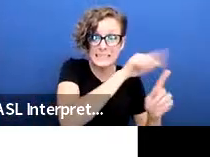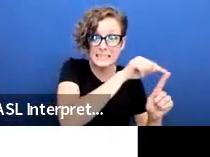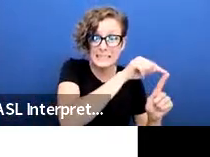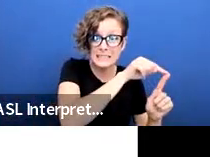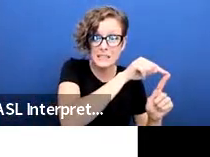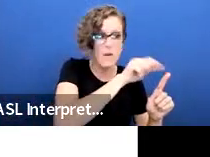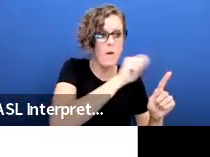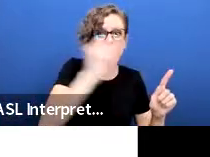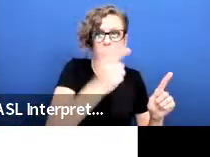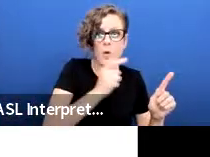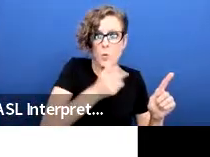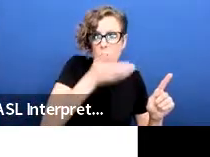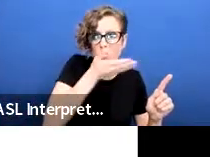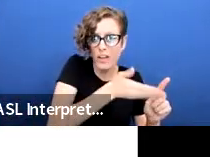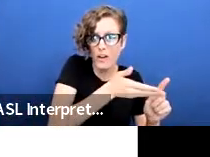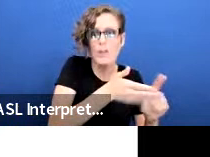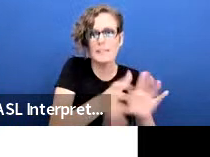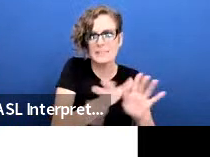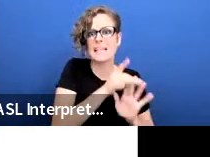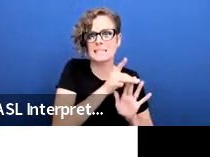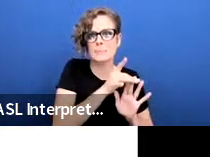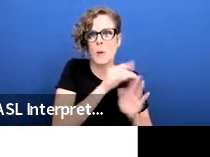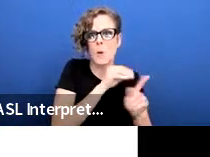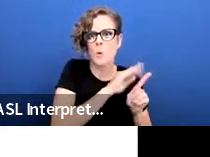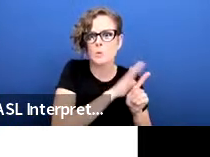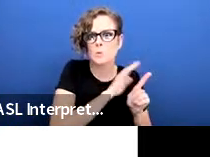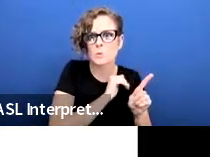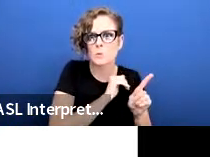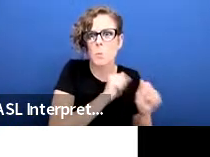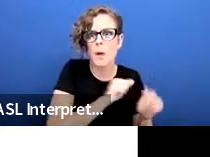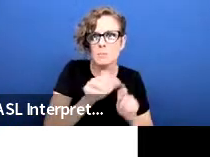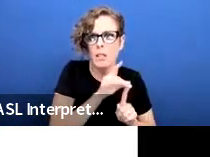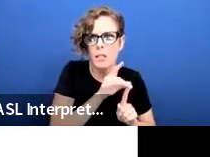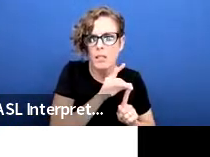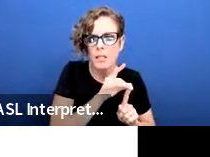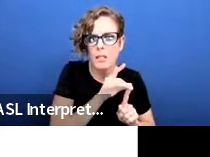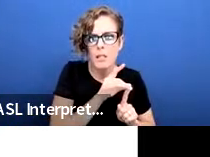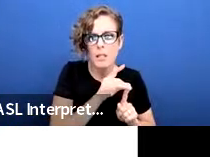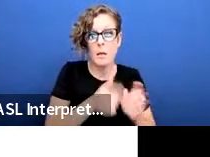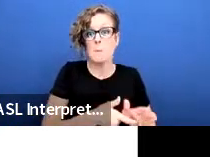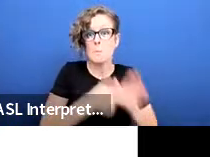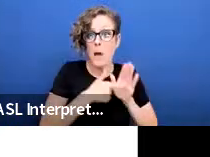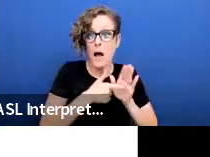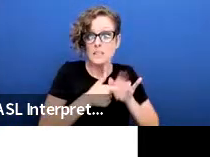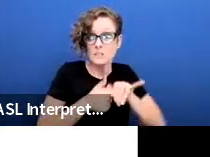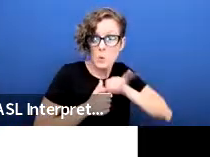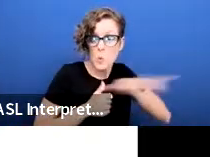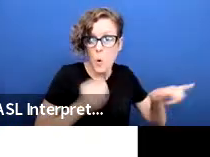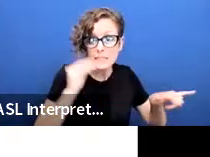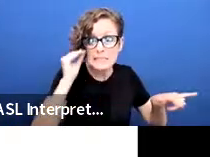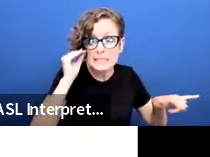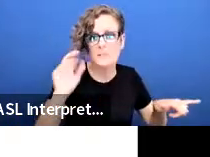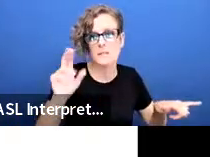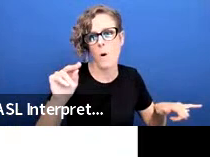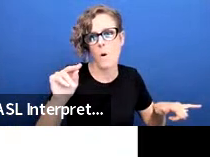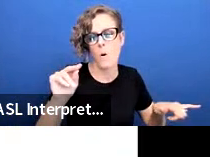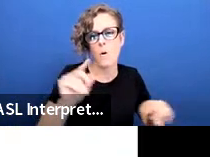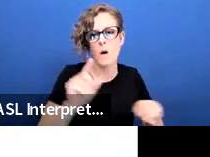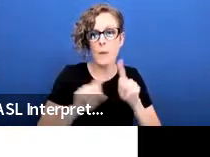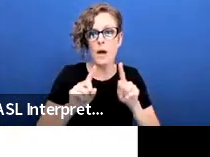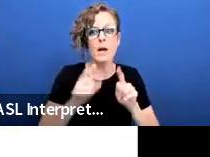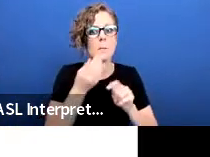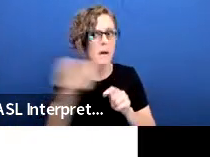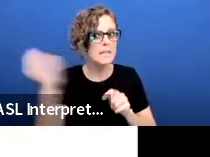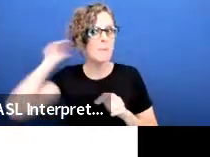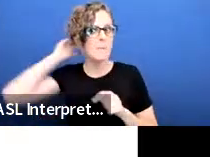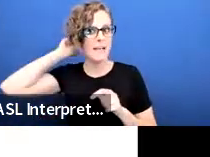to COVID-19. So you don't have to quarantine necessarily, but that is an exposure if you're in the same room with somebody with COVID.